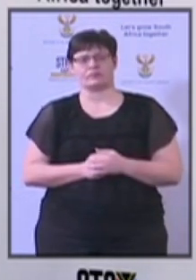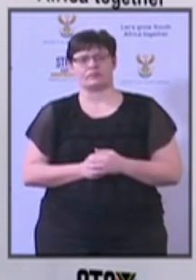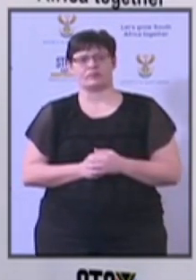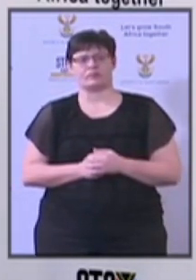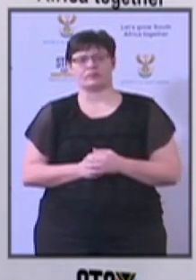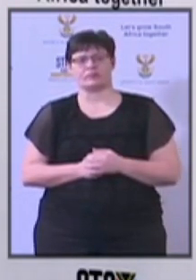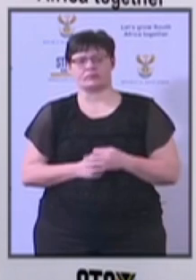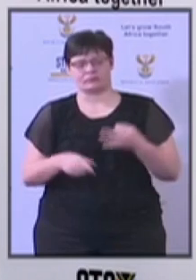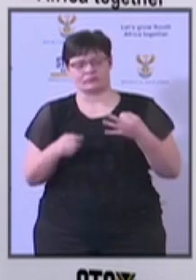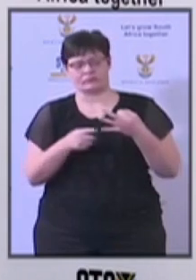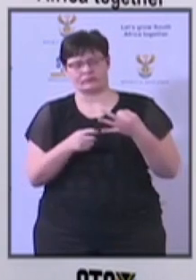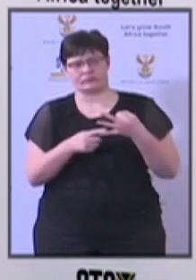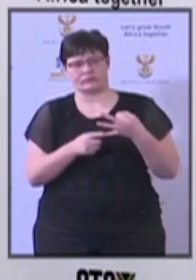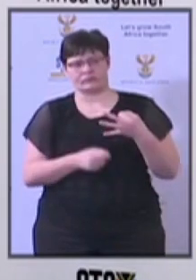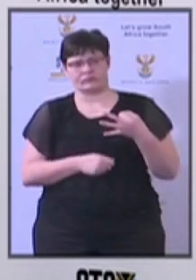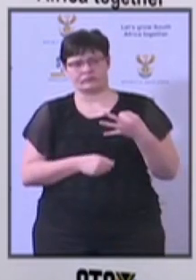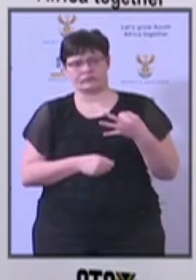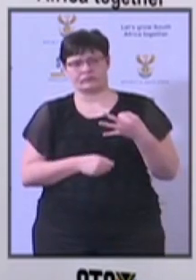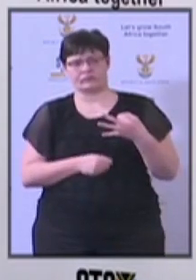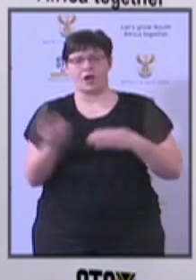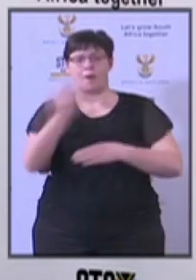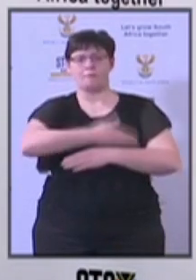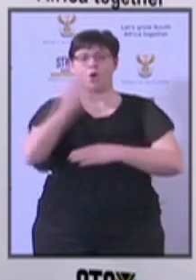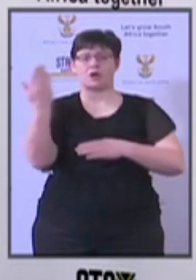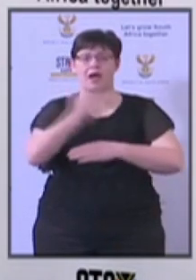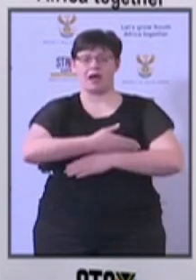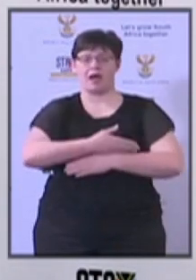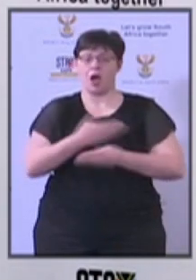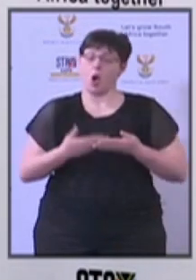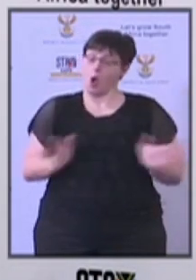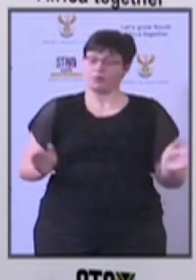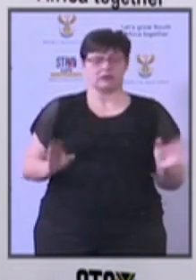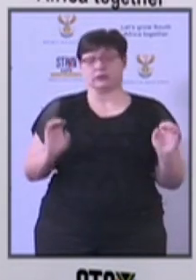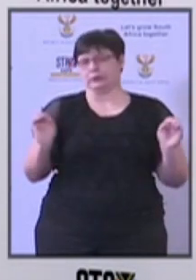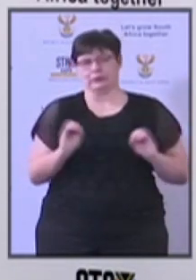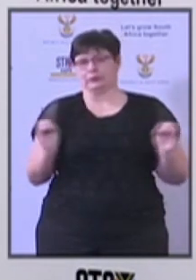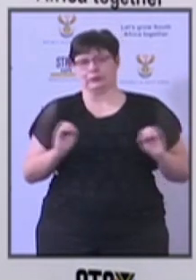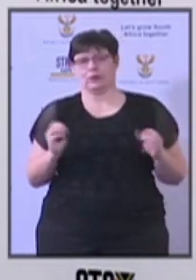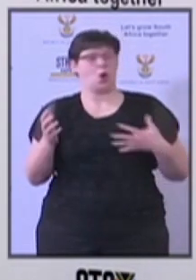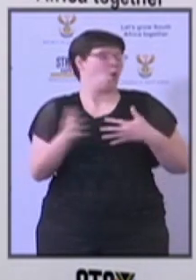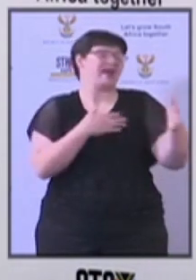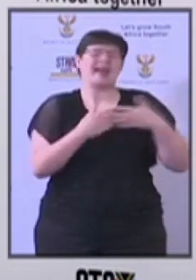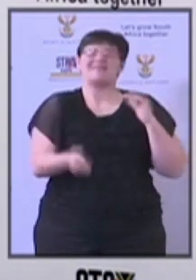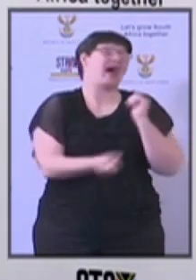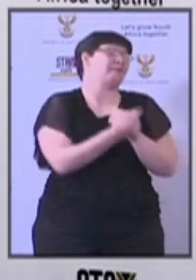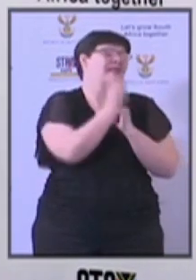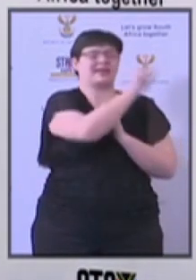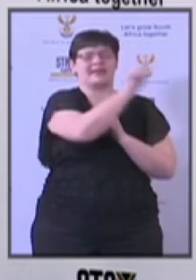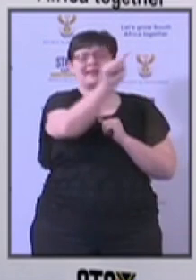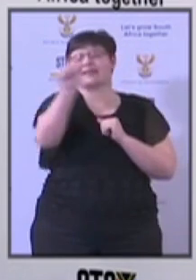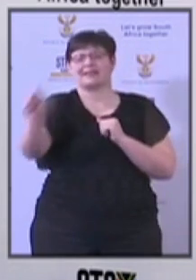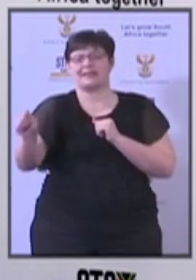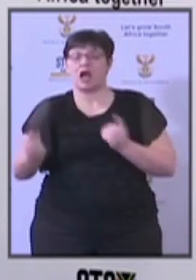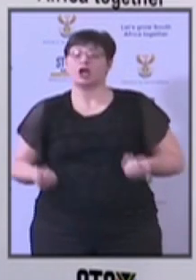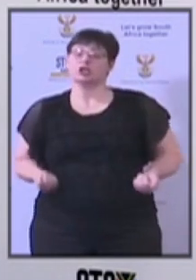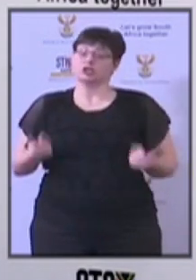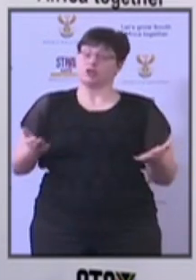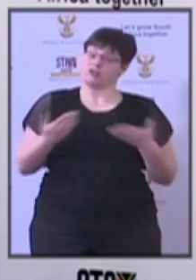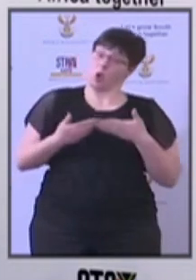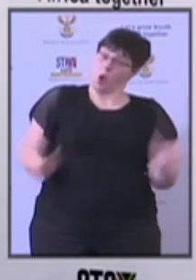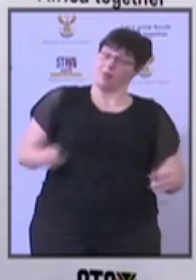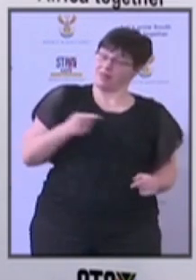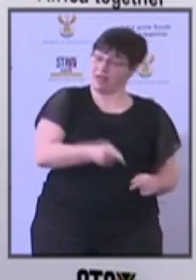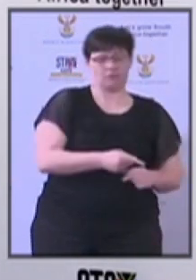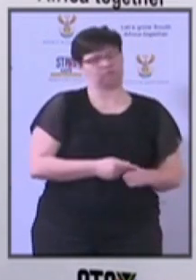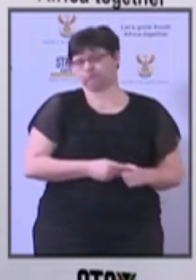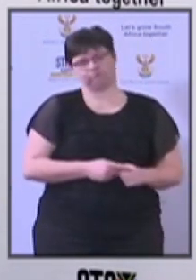are also not opening our borders. Whatever functions is happening at the borders, we're not giving that service. We are not